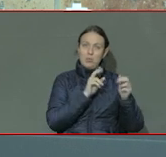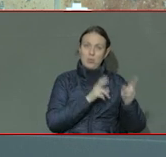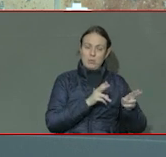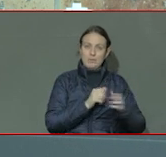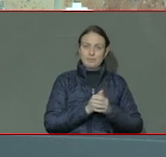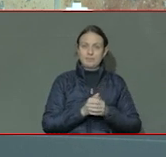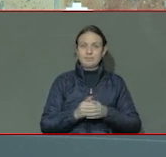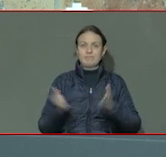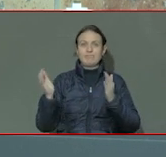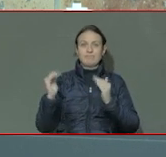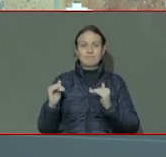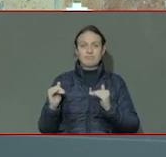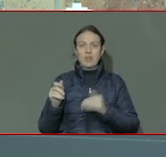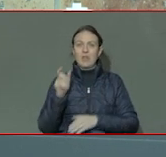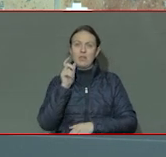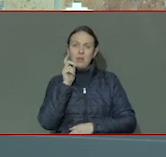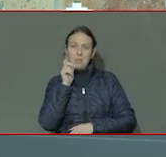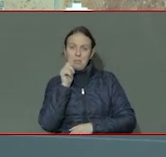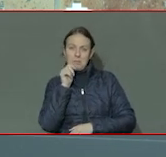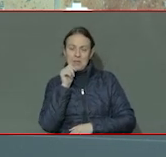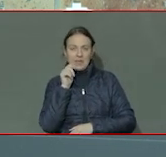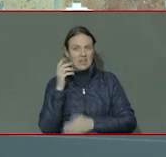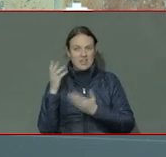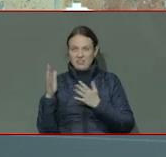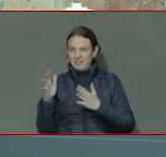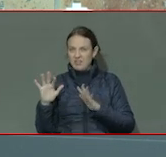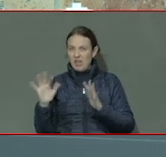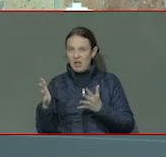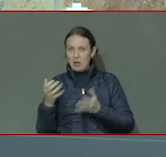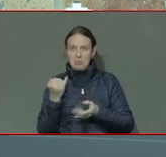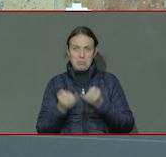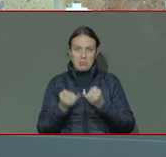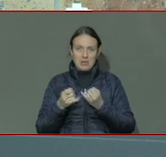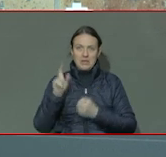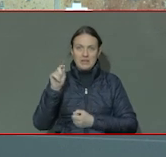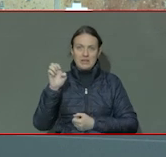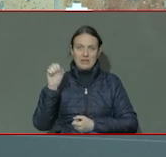already done with the male reproductive system. It gives testosterone